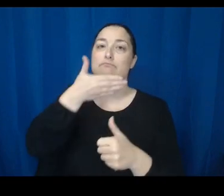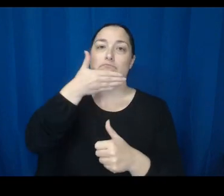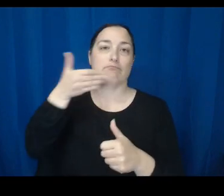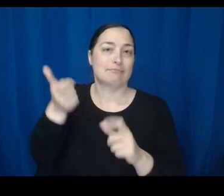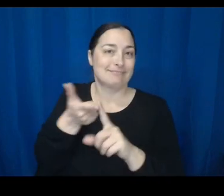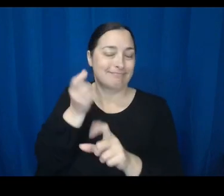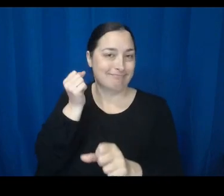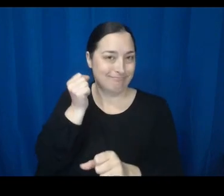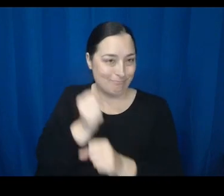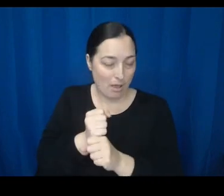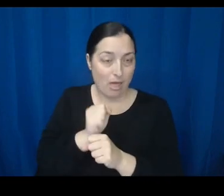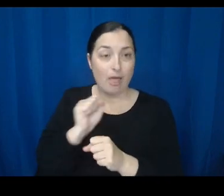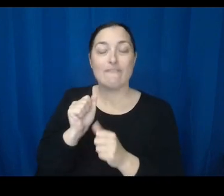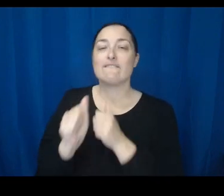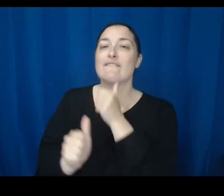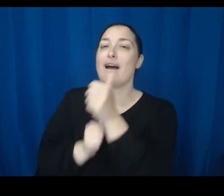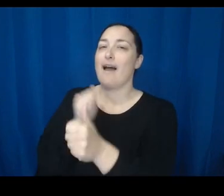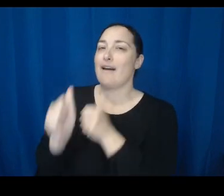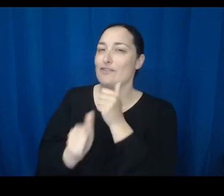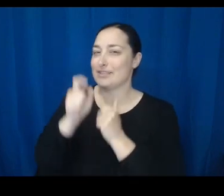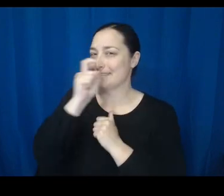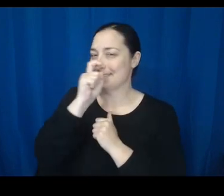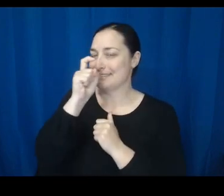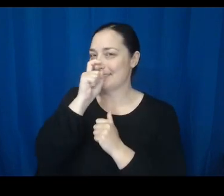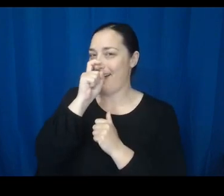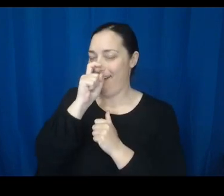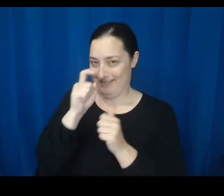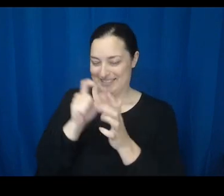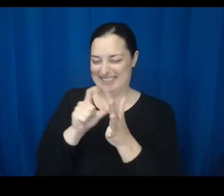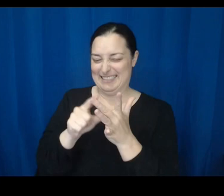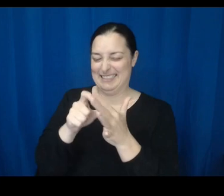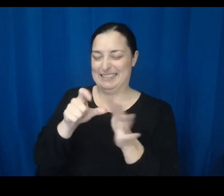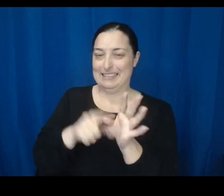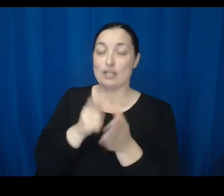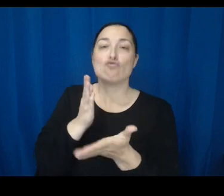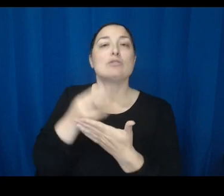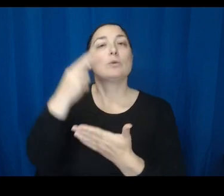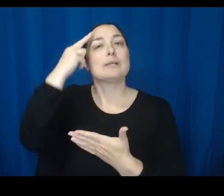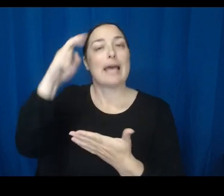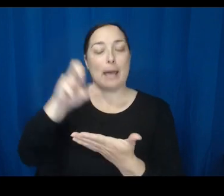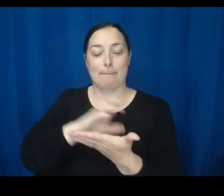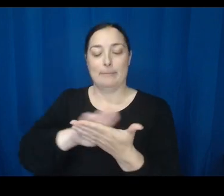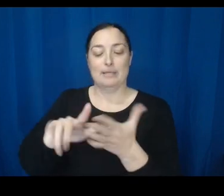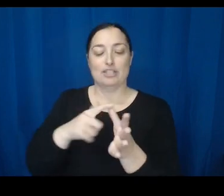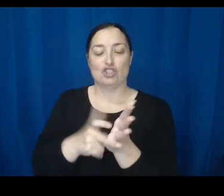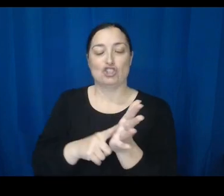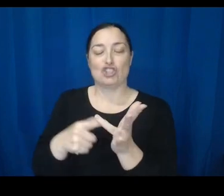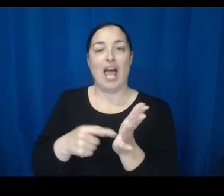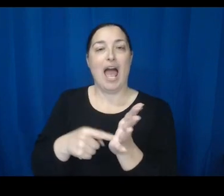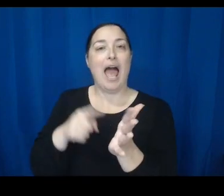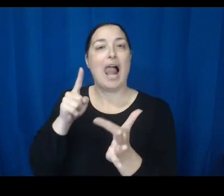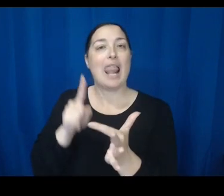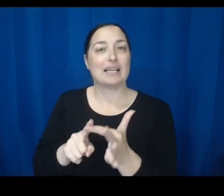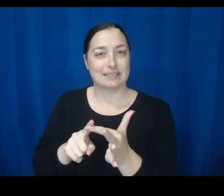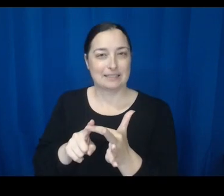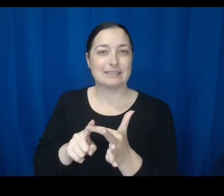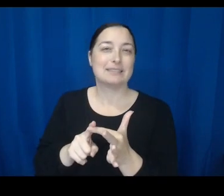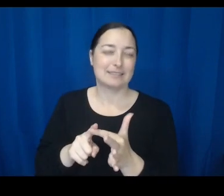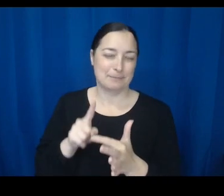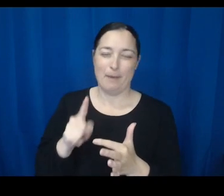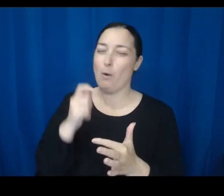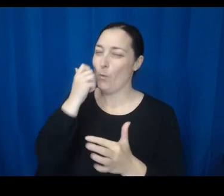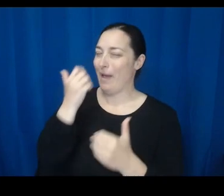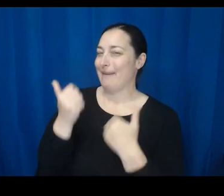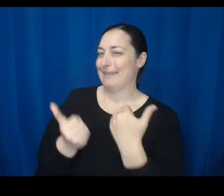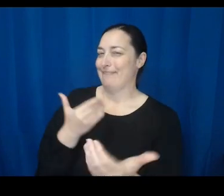her favourite sister, Diddy. Her real name was Charlotte, but she always liked to have nicknames for her siblings. And this